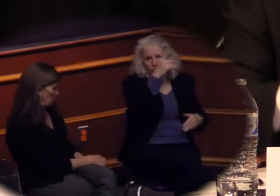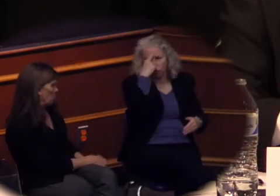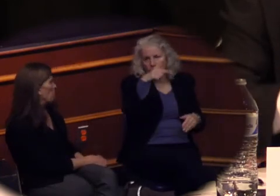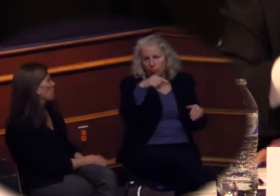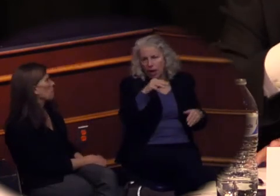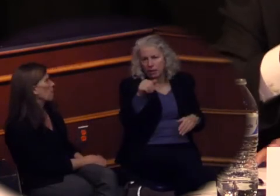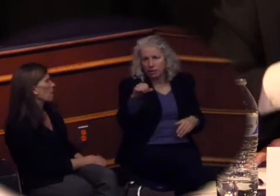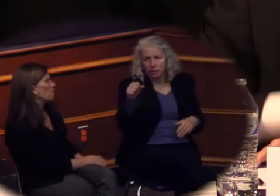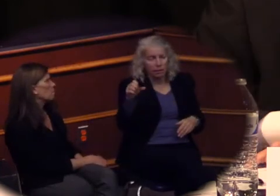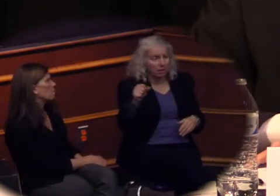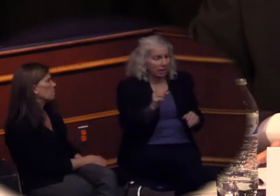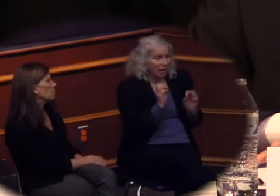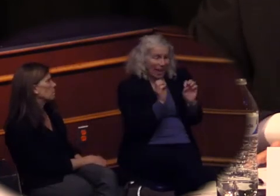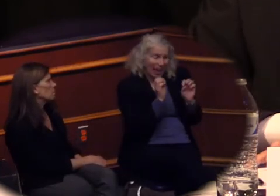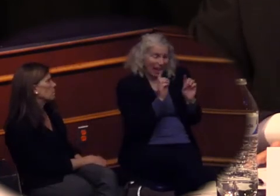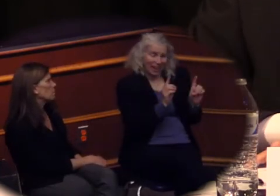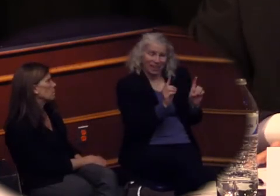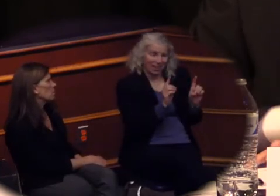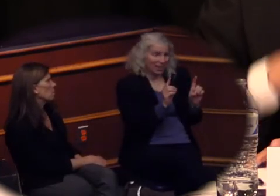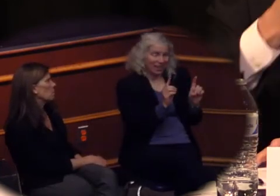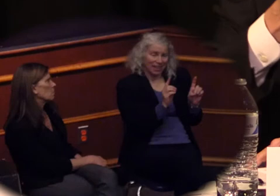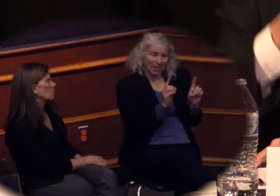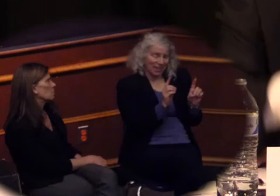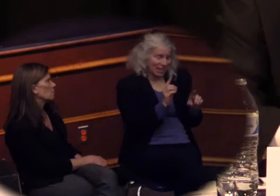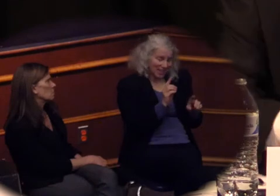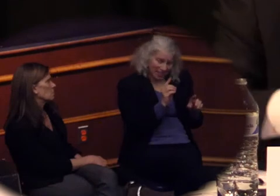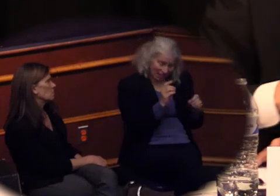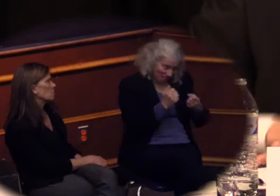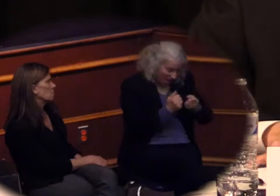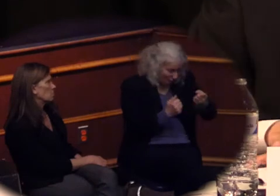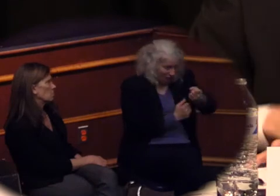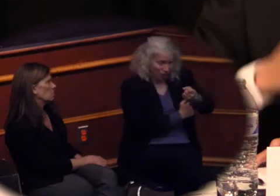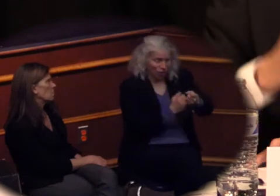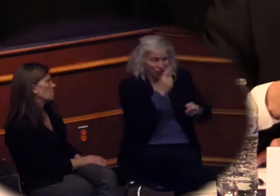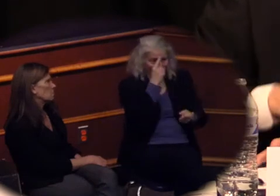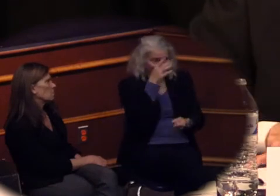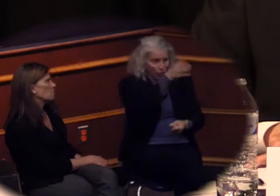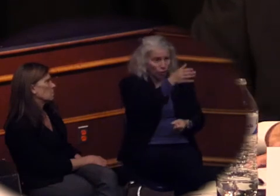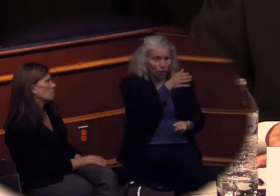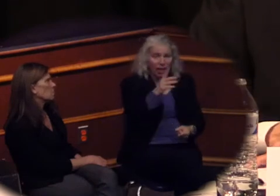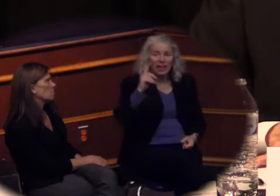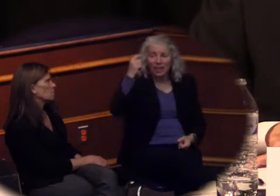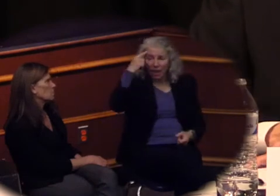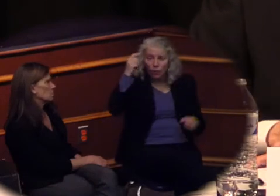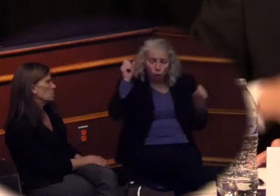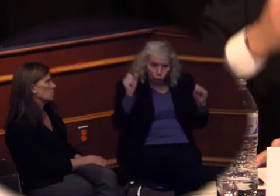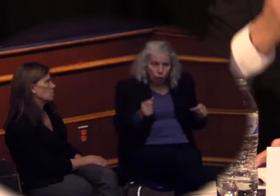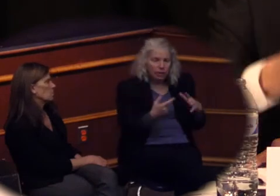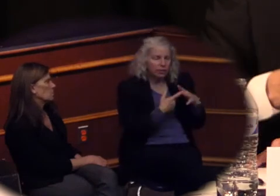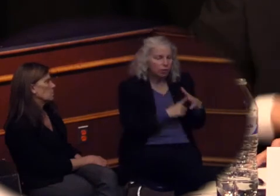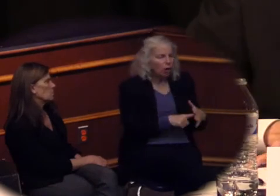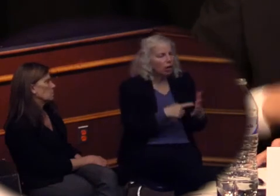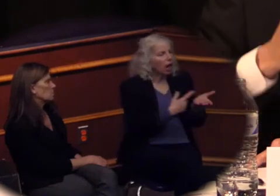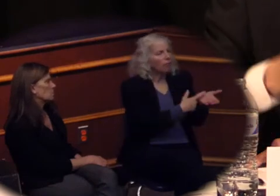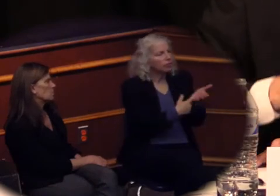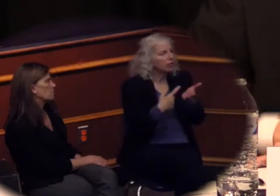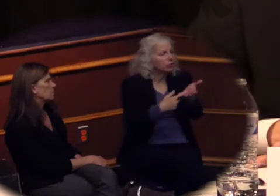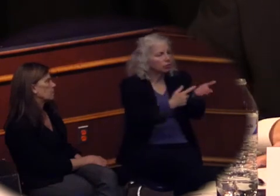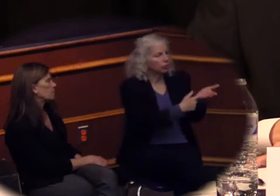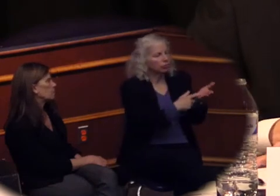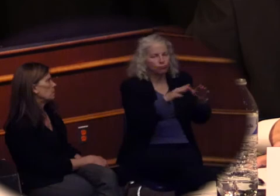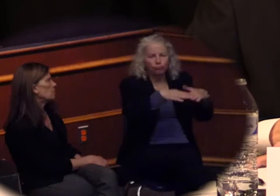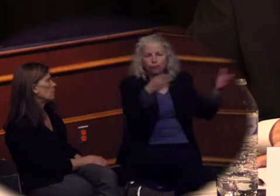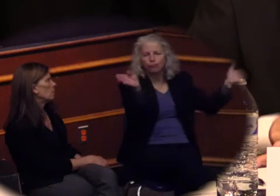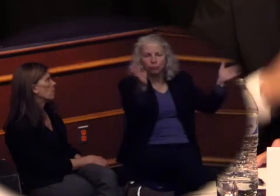And education is absolutely at the heart of that. So another place where the governor can lead a statewide conversation and lead to new commitments